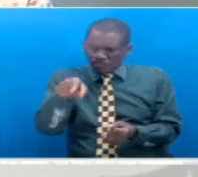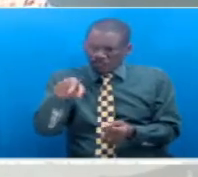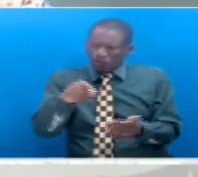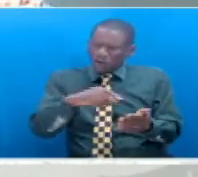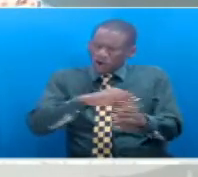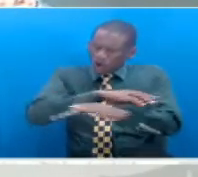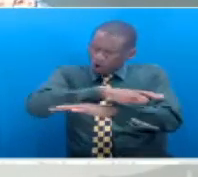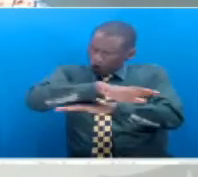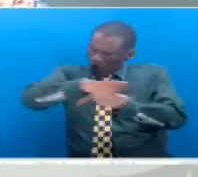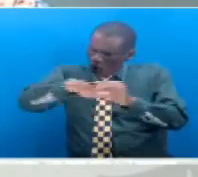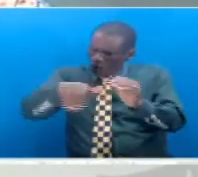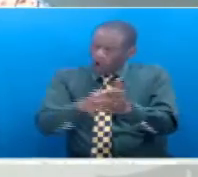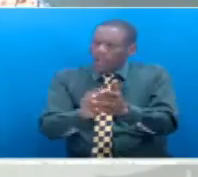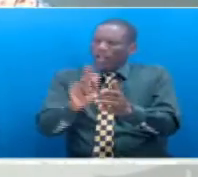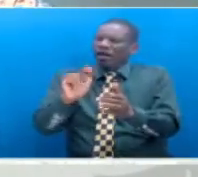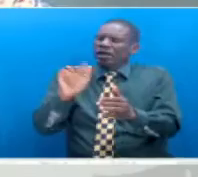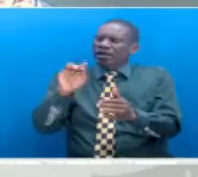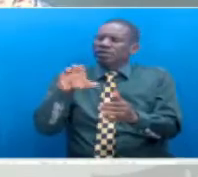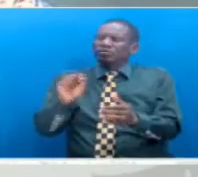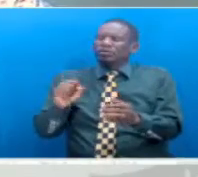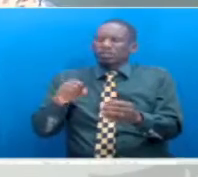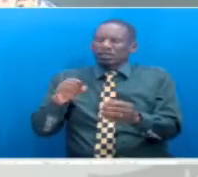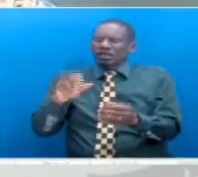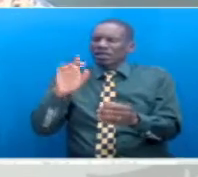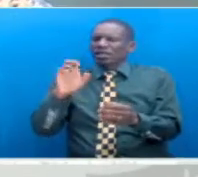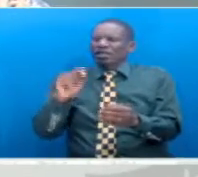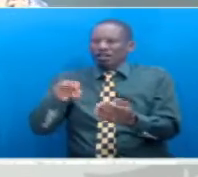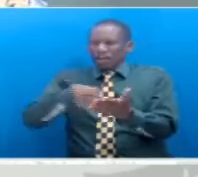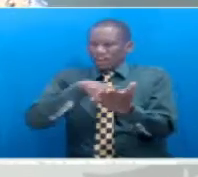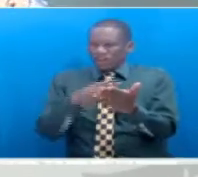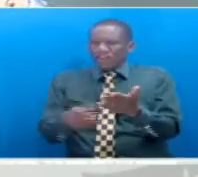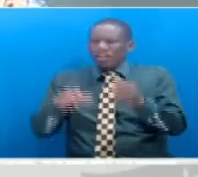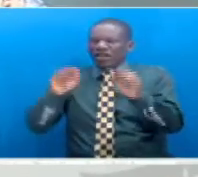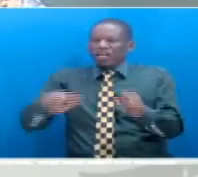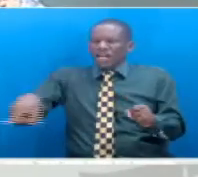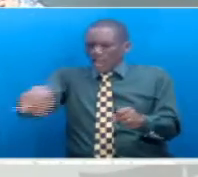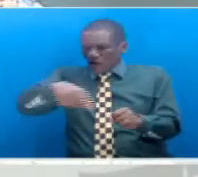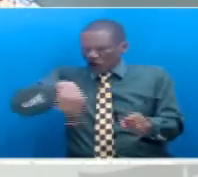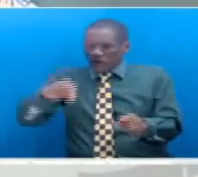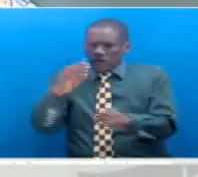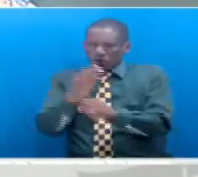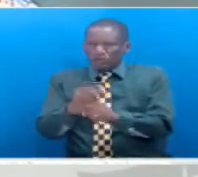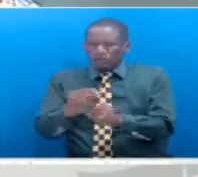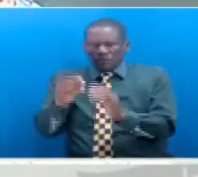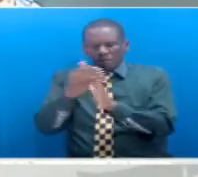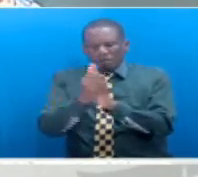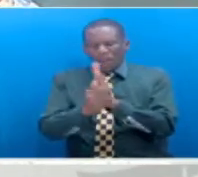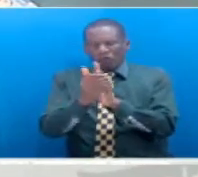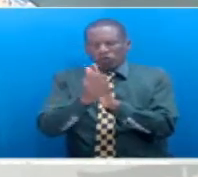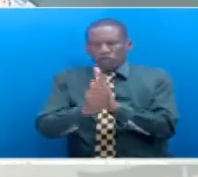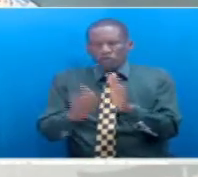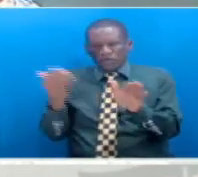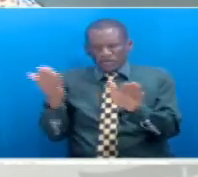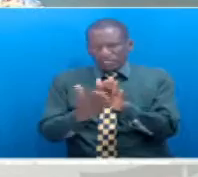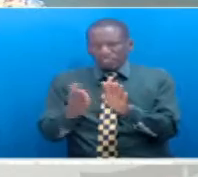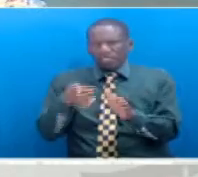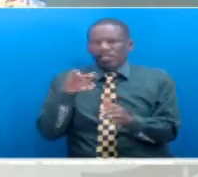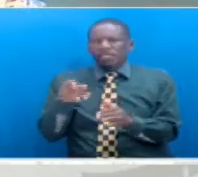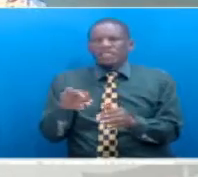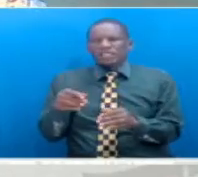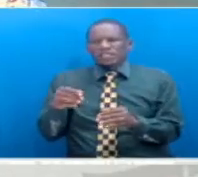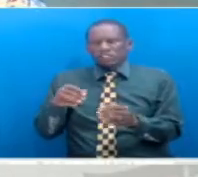All the KIMS kits have failed. Can we use the manual? It is